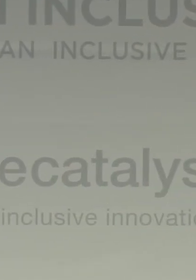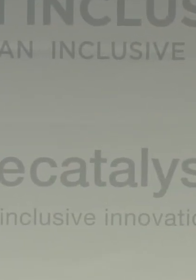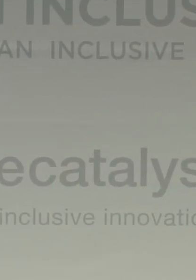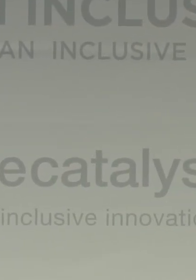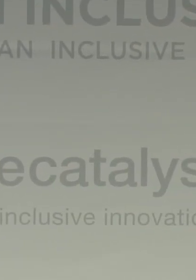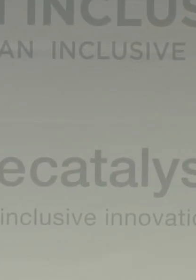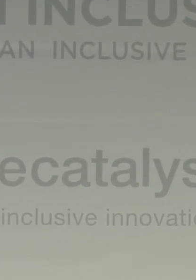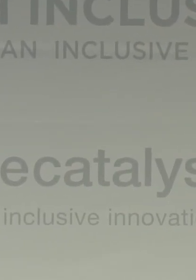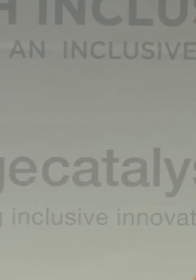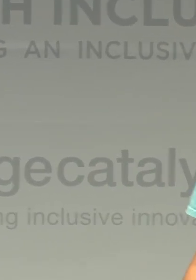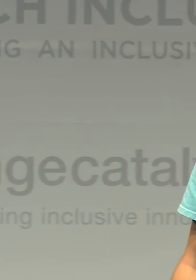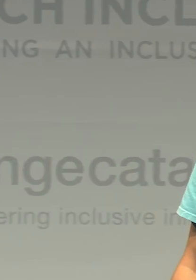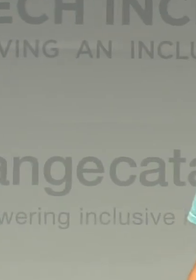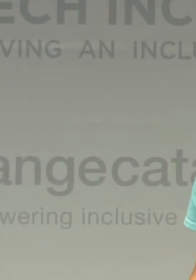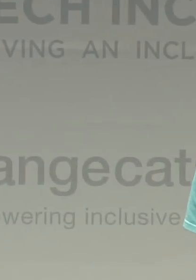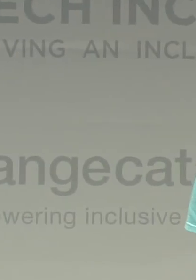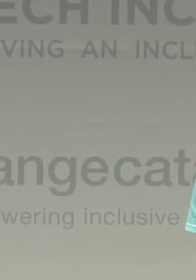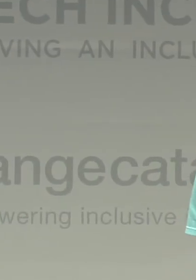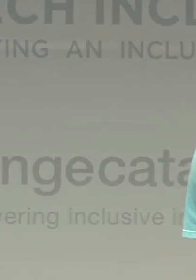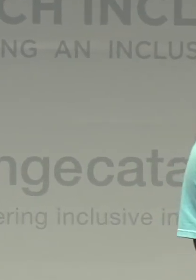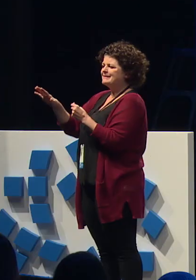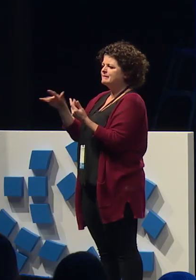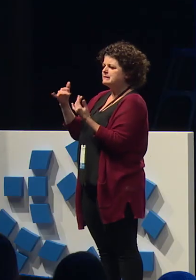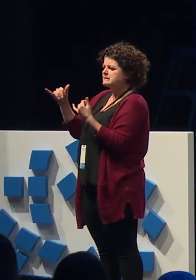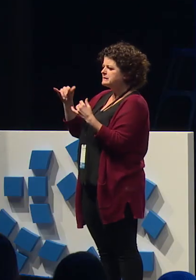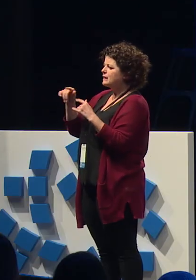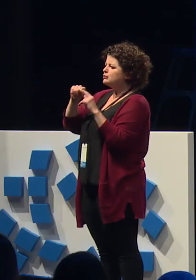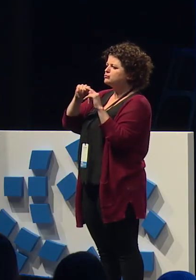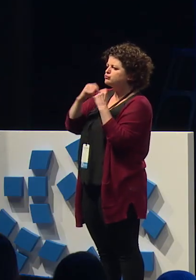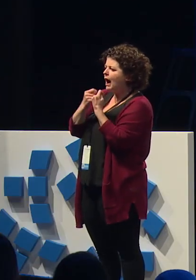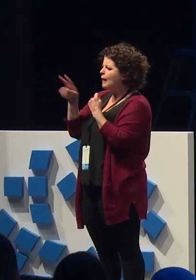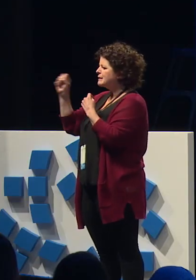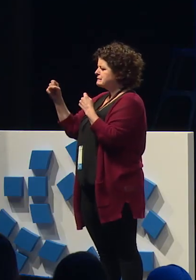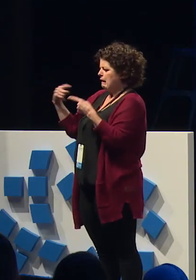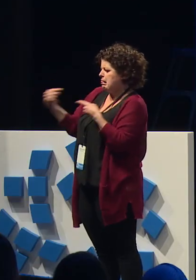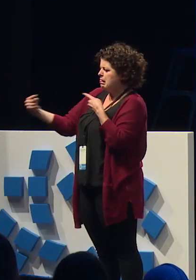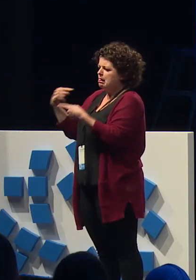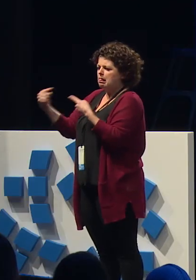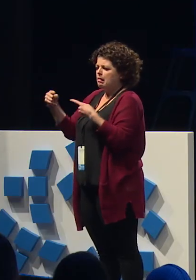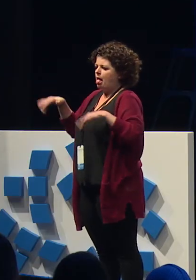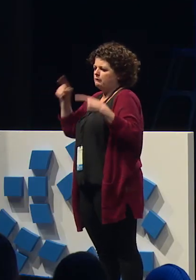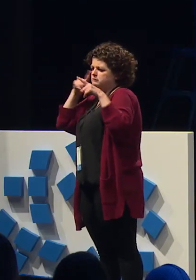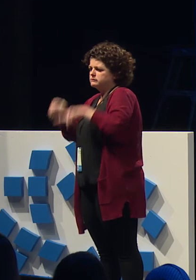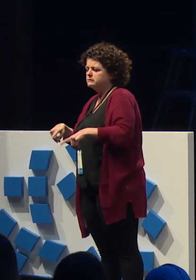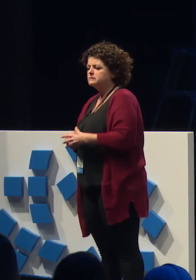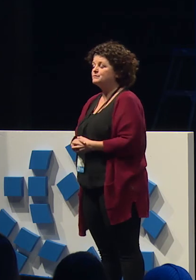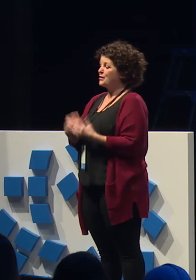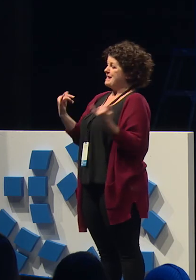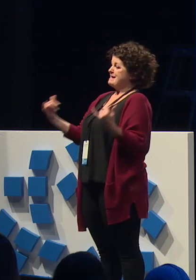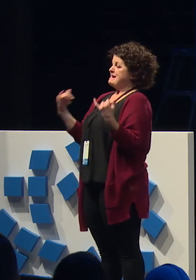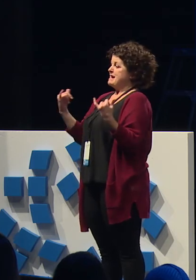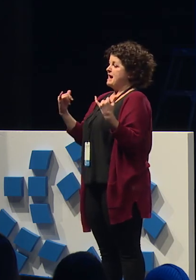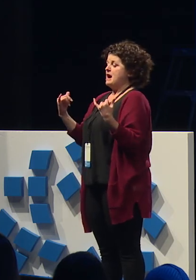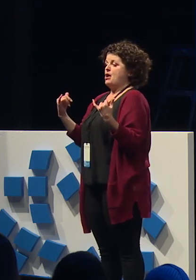where disputed land is, not land that's not, under dispute between a tribe and the United States. Right here, right now,